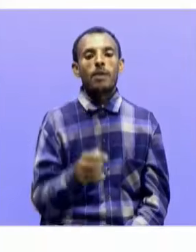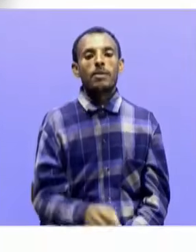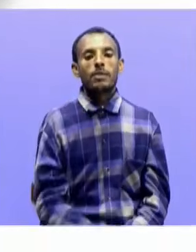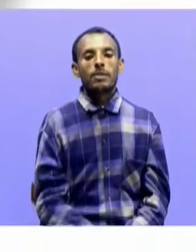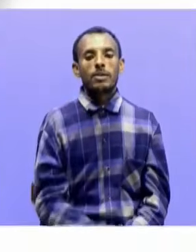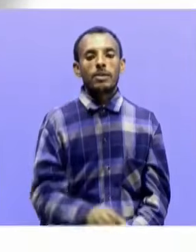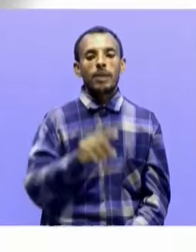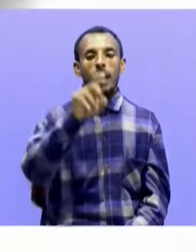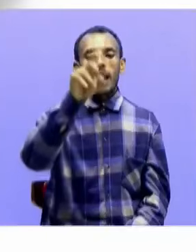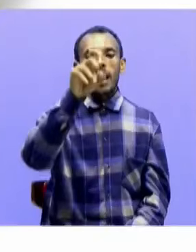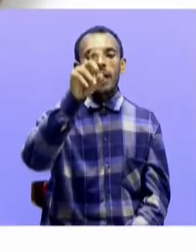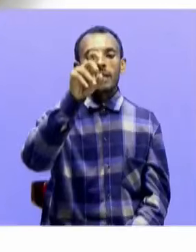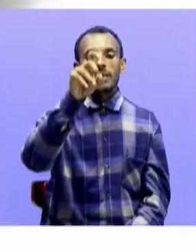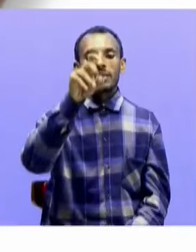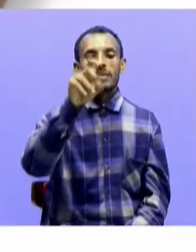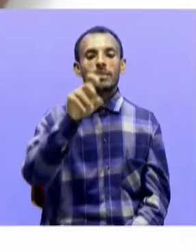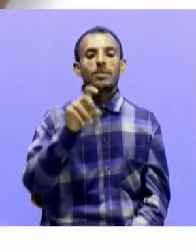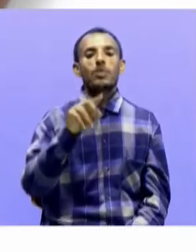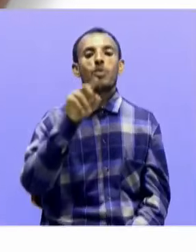x,